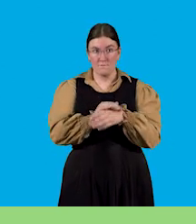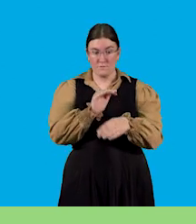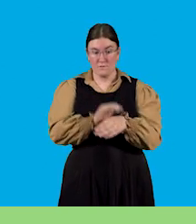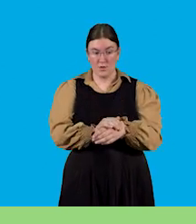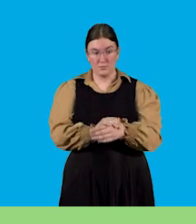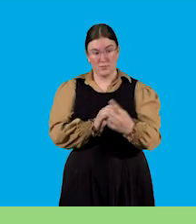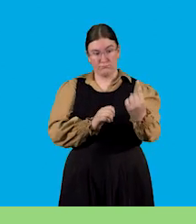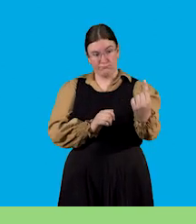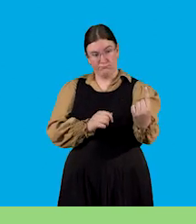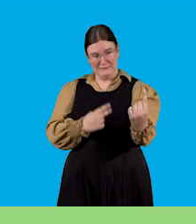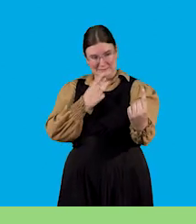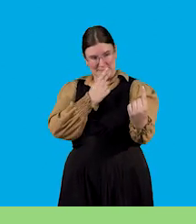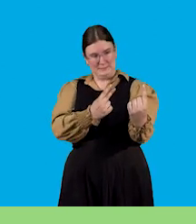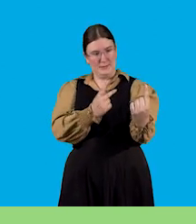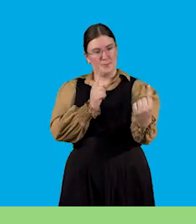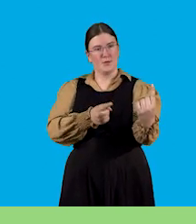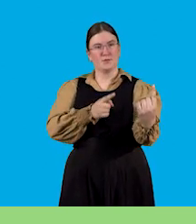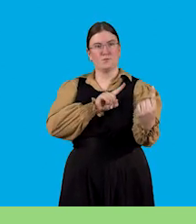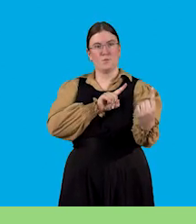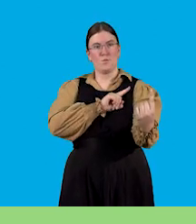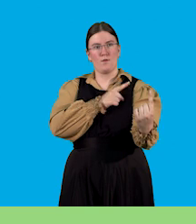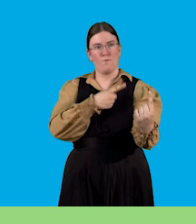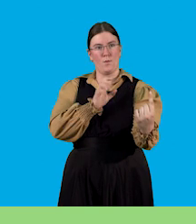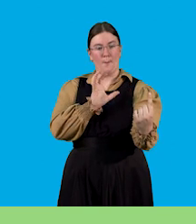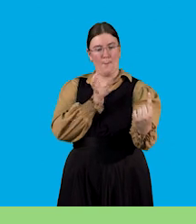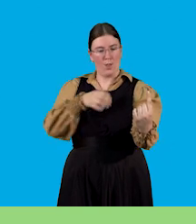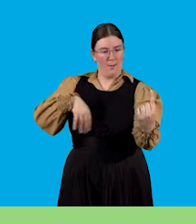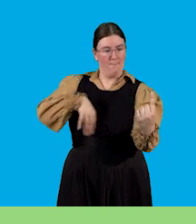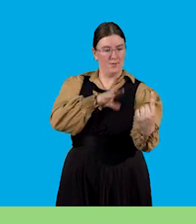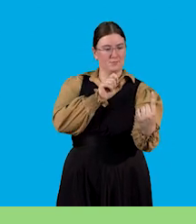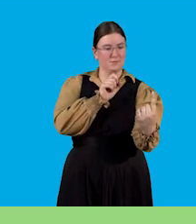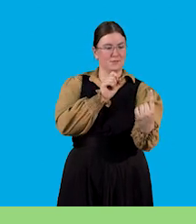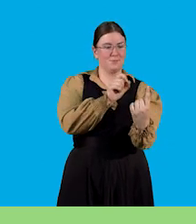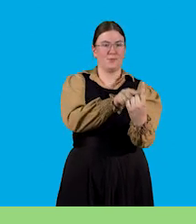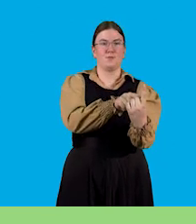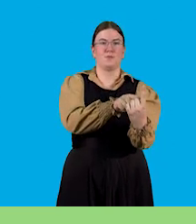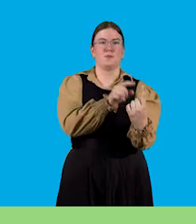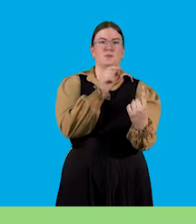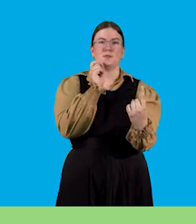your friend's position to kick the ball in their direction.